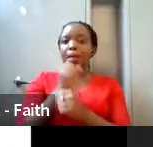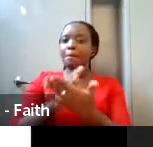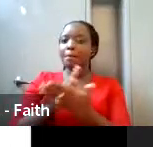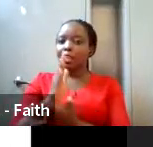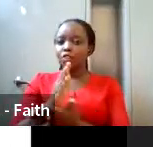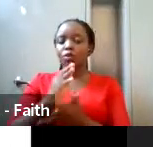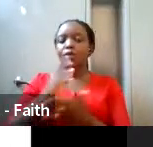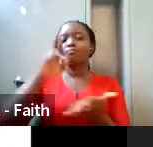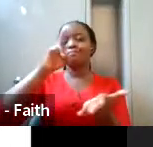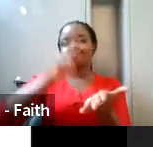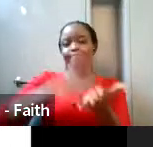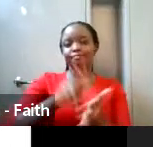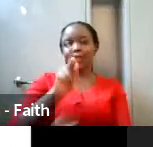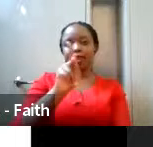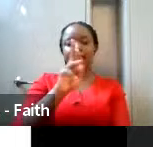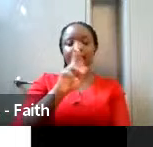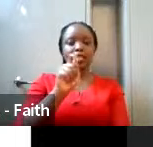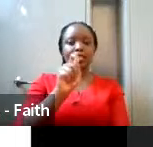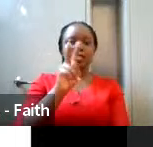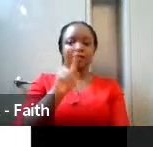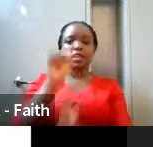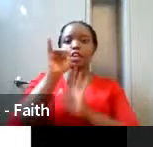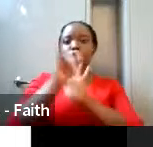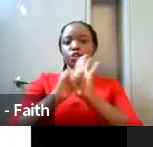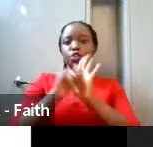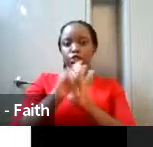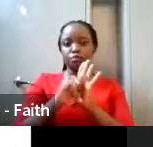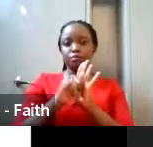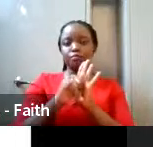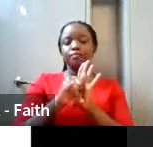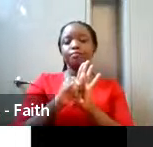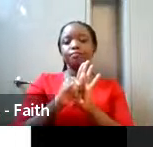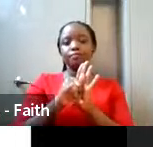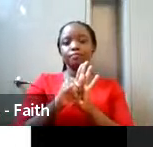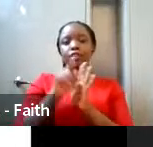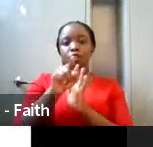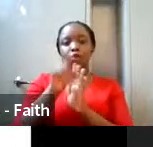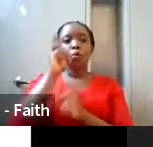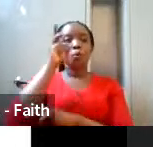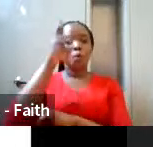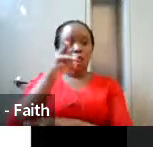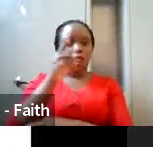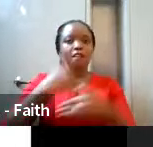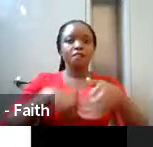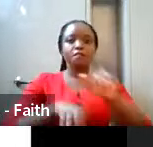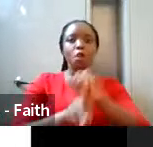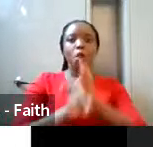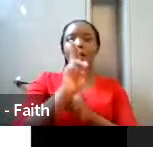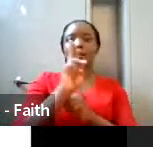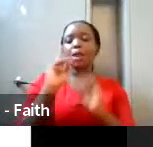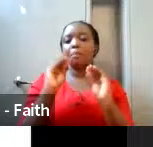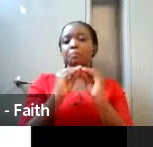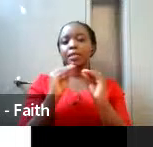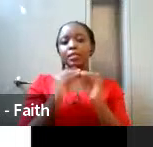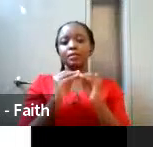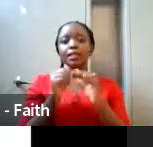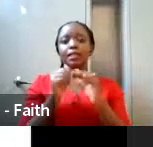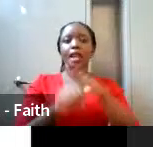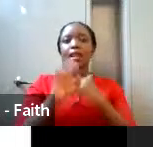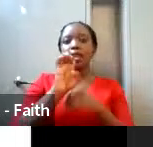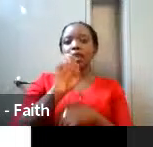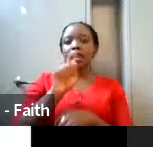subscribe our KRA TV on YouTube, as you are going to follow up with our sessions that we've done on eTIMS. If